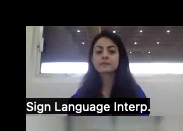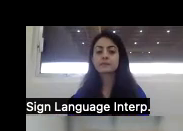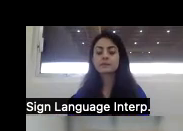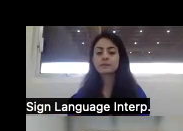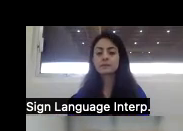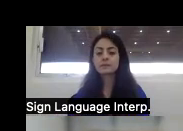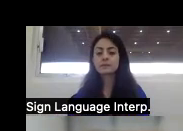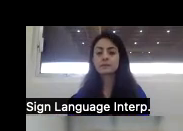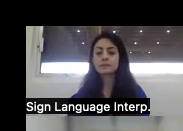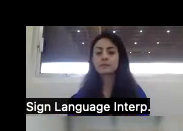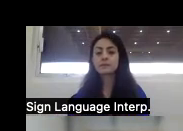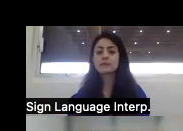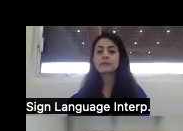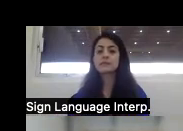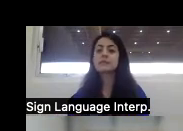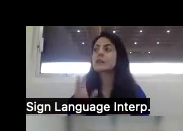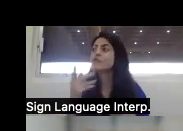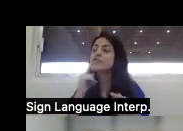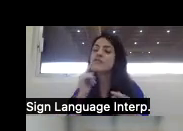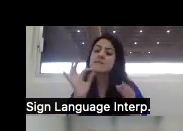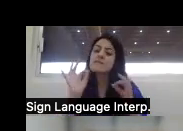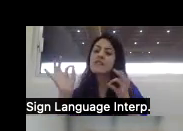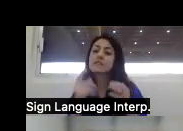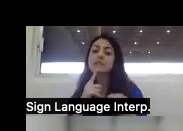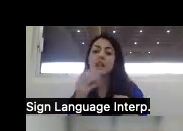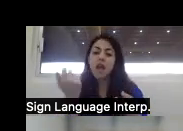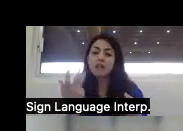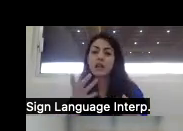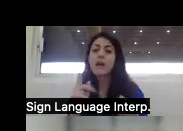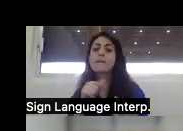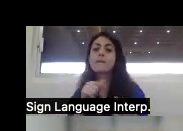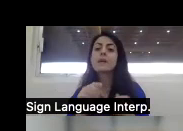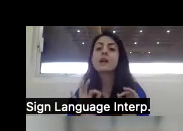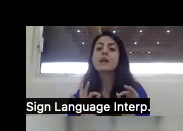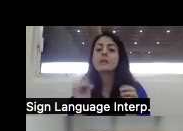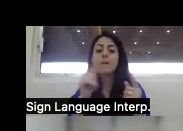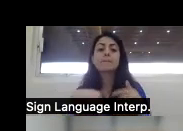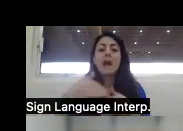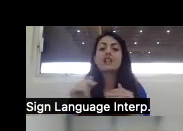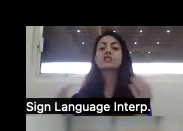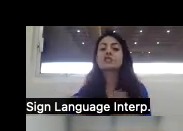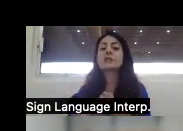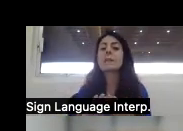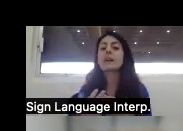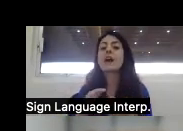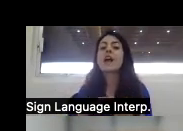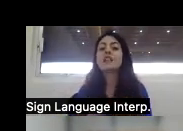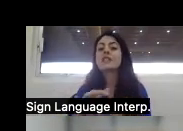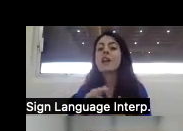the table at the bottom that a bit more than a third of persons with disabilities are excluded by